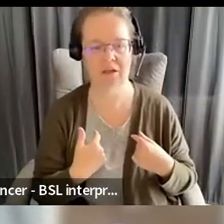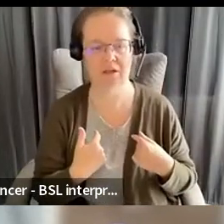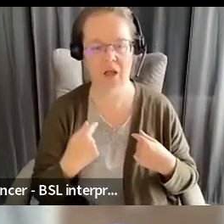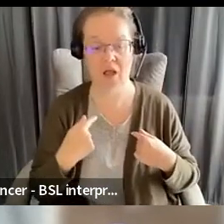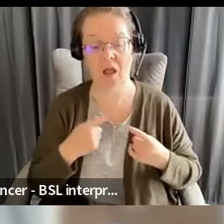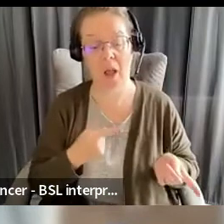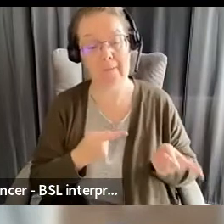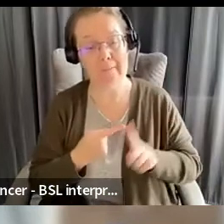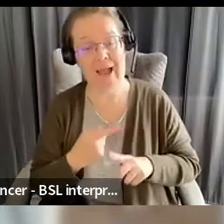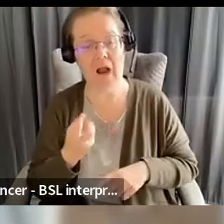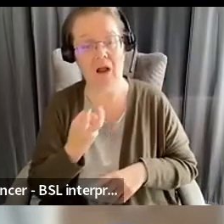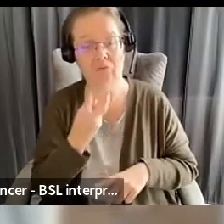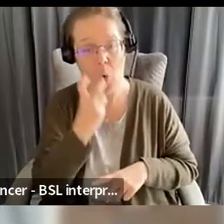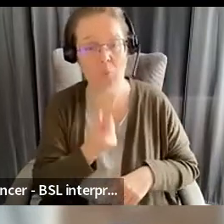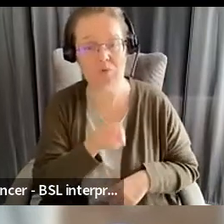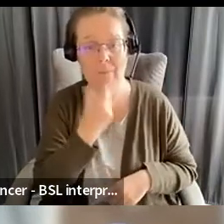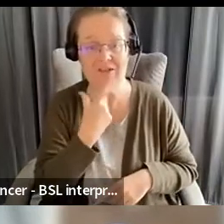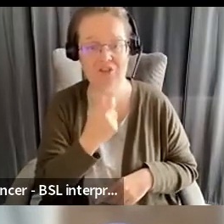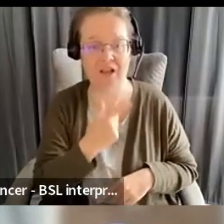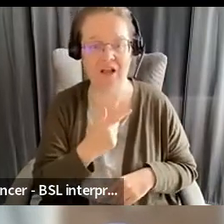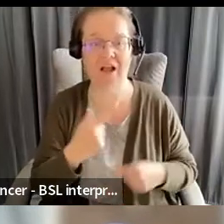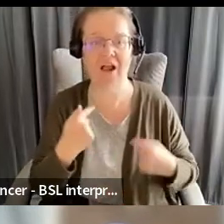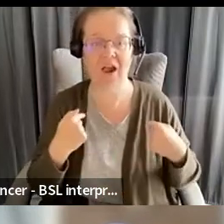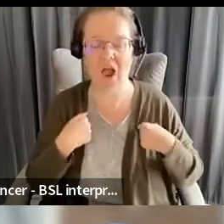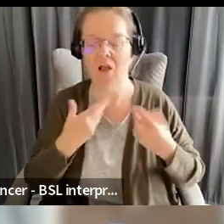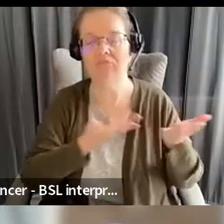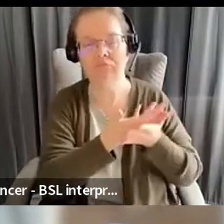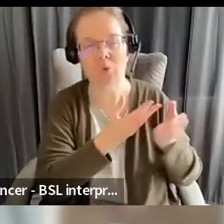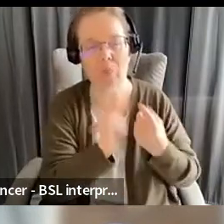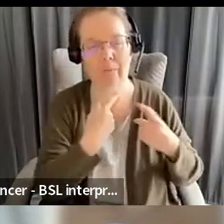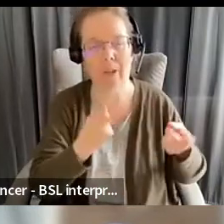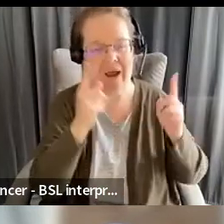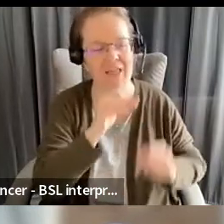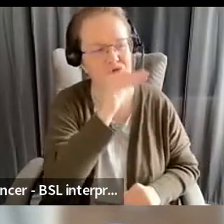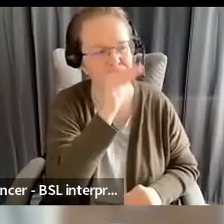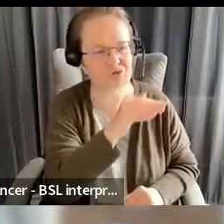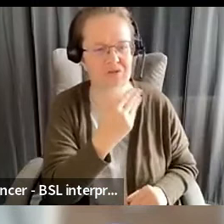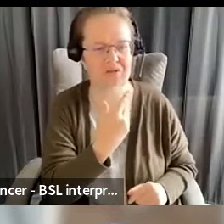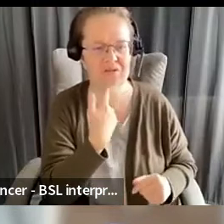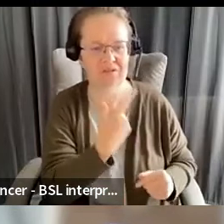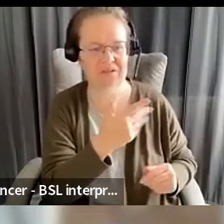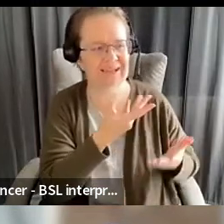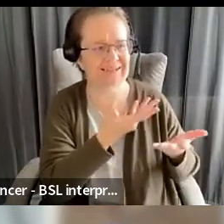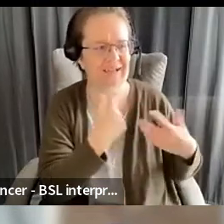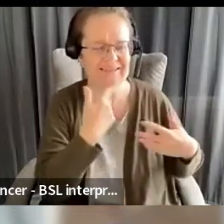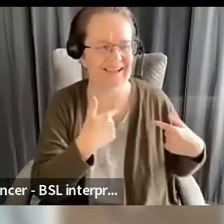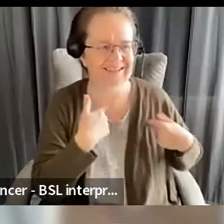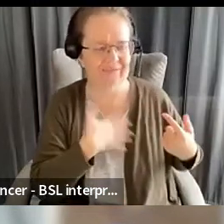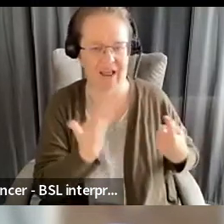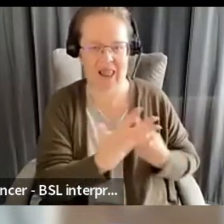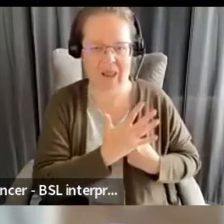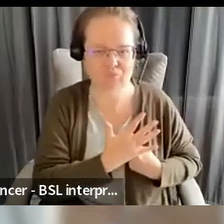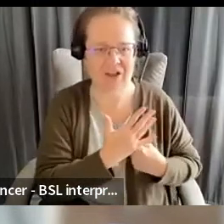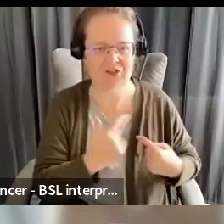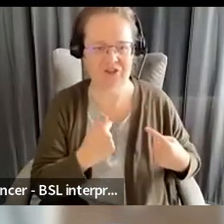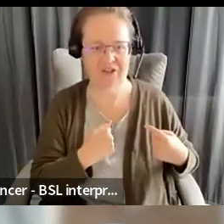medication I'd been on before and been better. But I was able to talk with my manager. That's been better than places I've been to before. I was